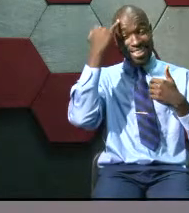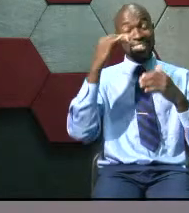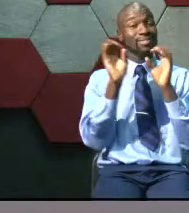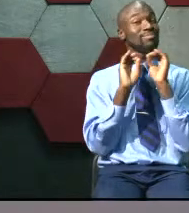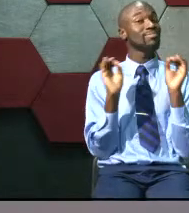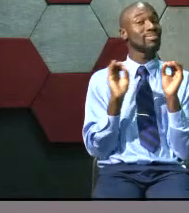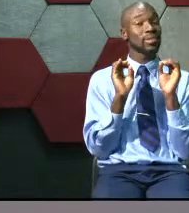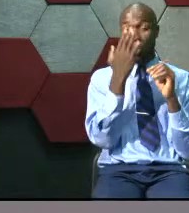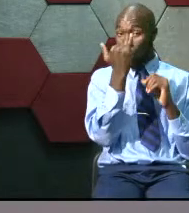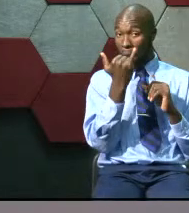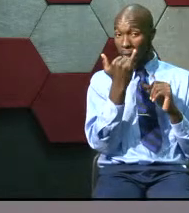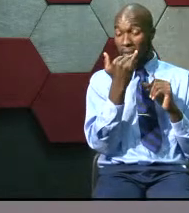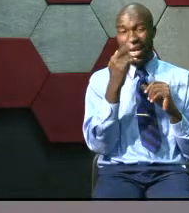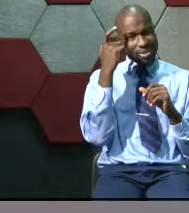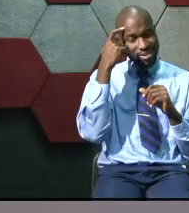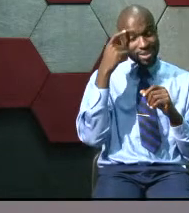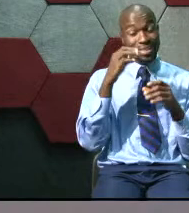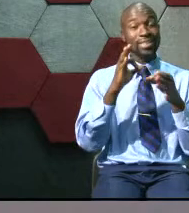think as